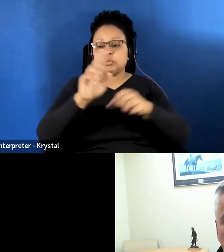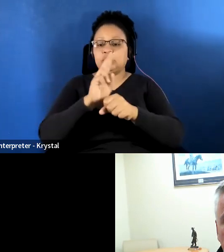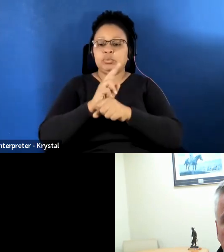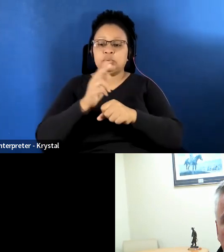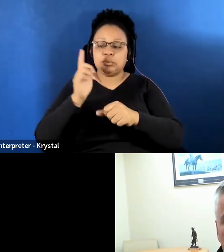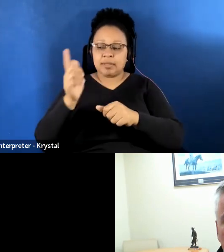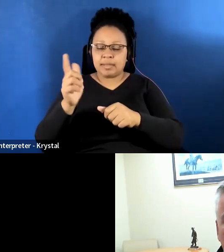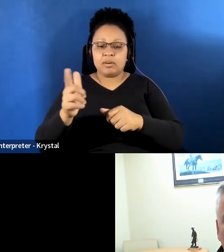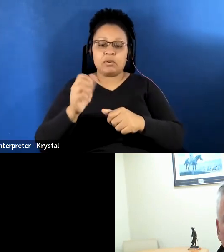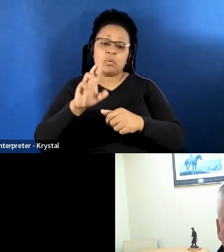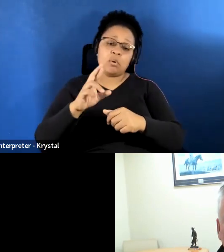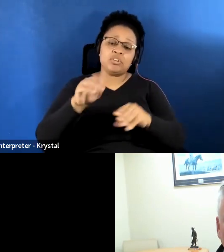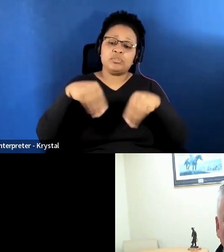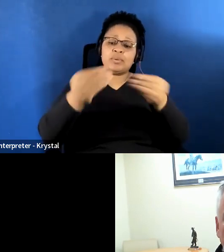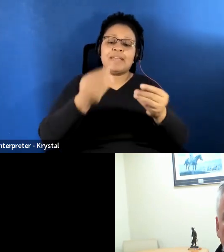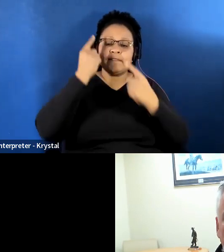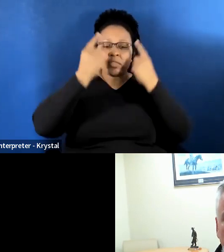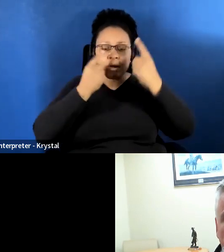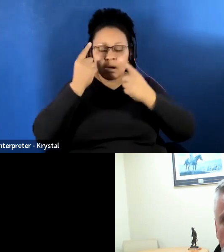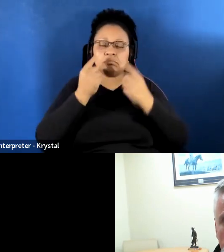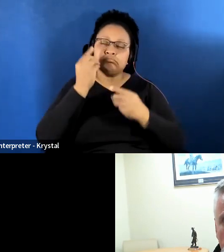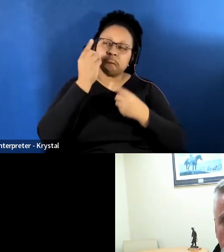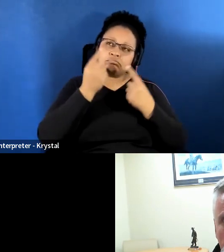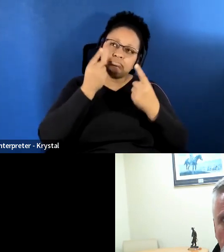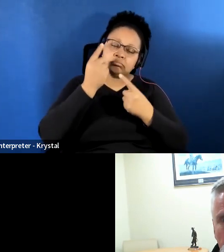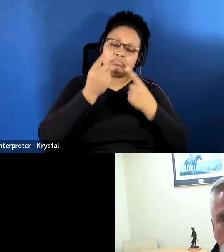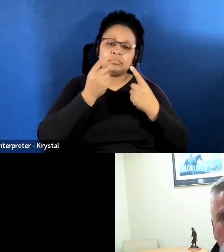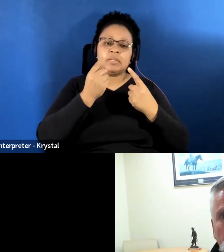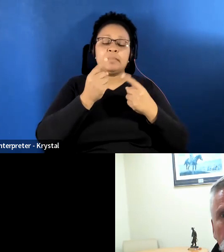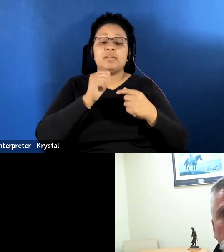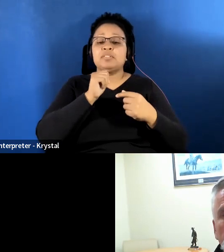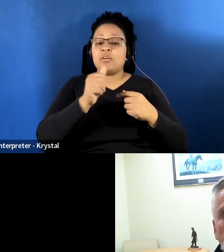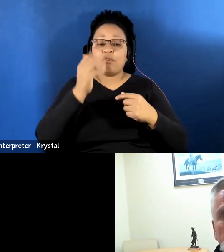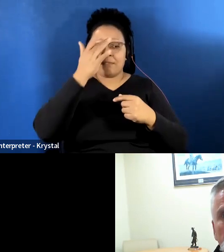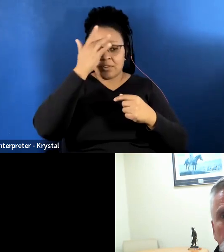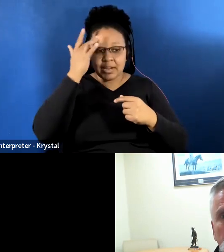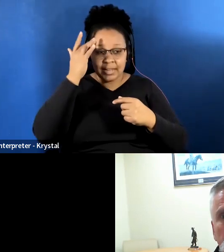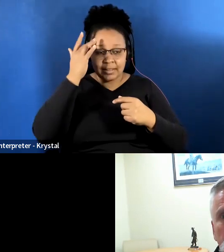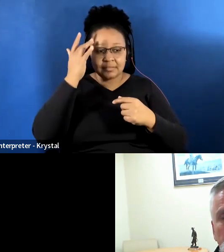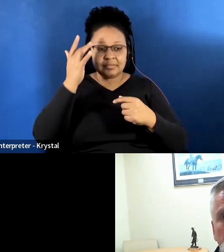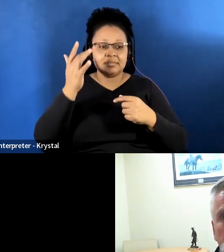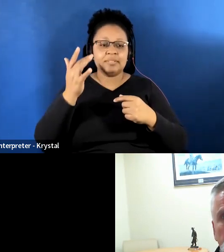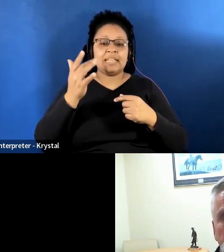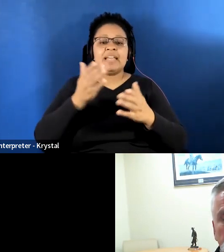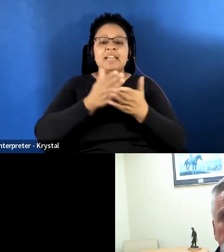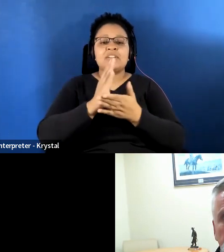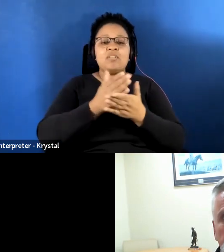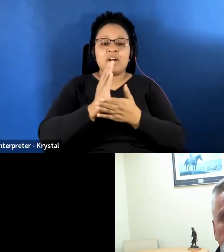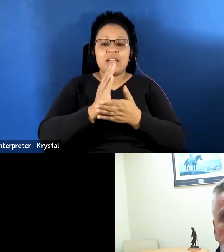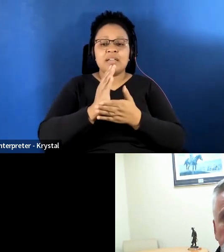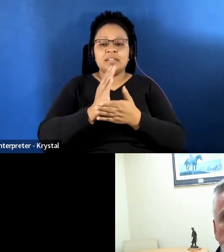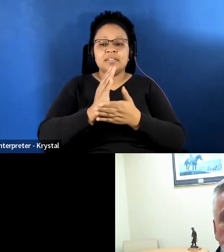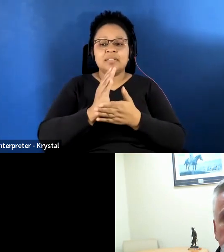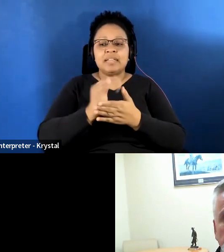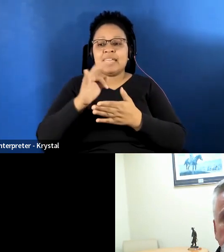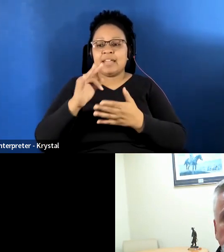to consider. Nonetheless, don't forget this. It's okay not to be